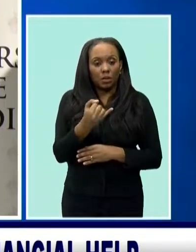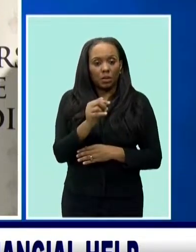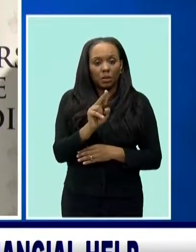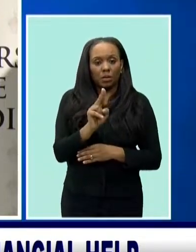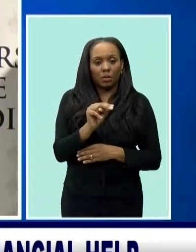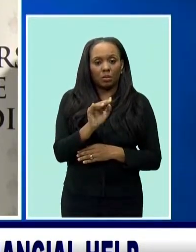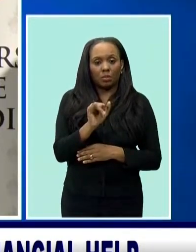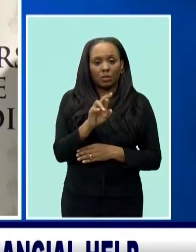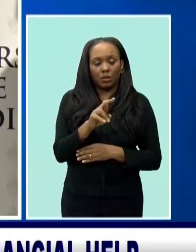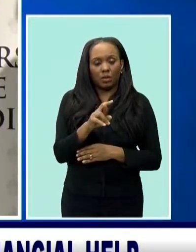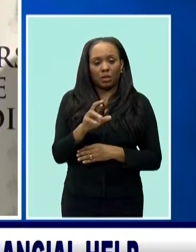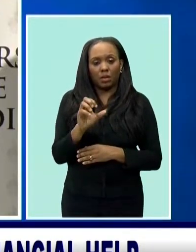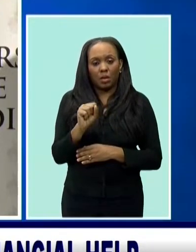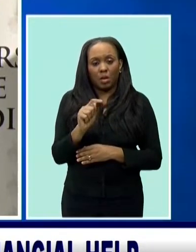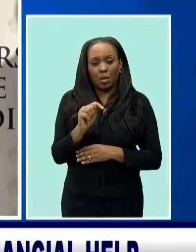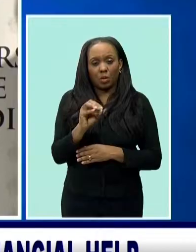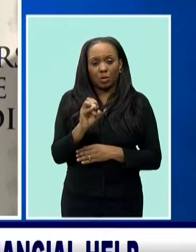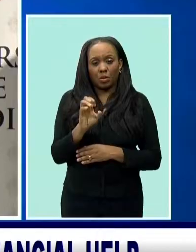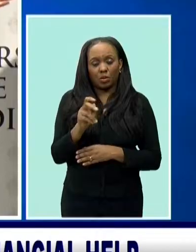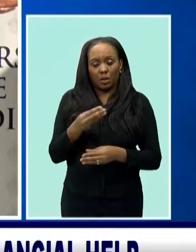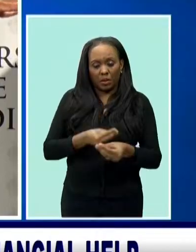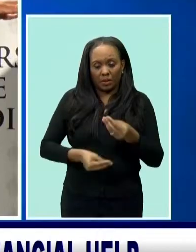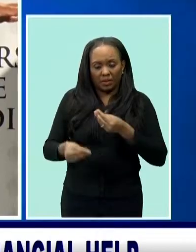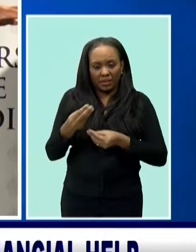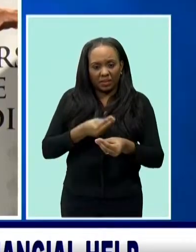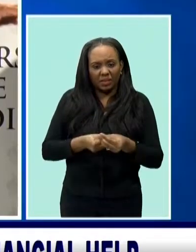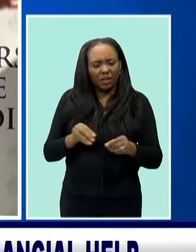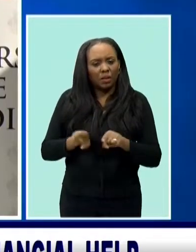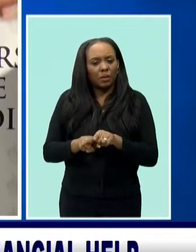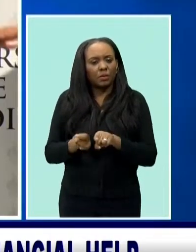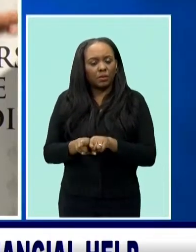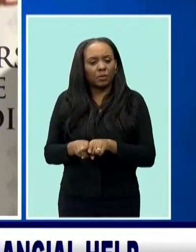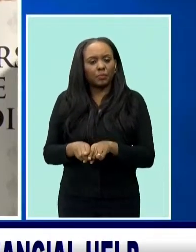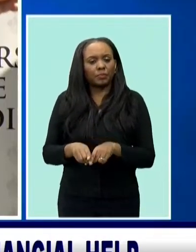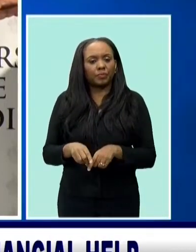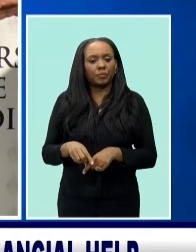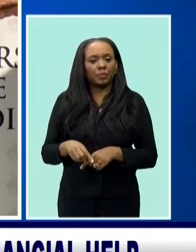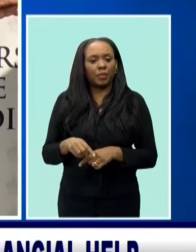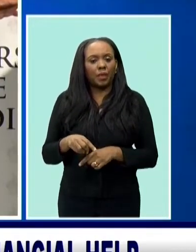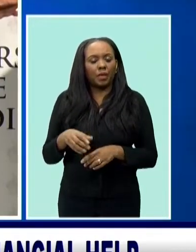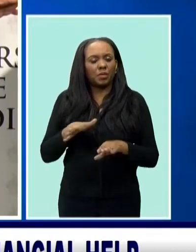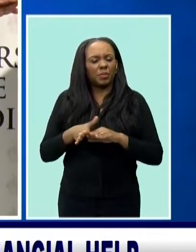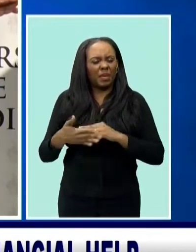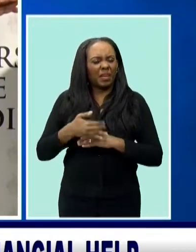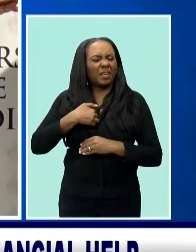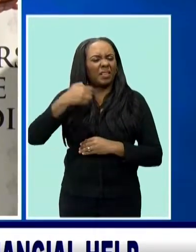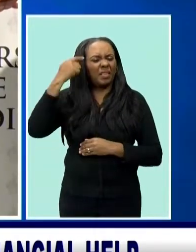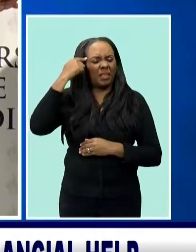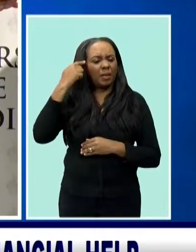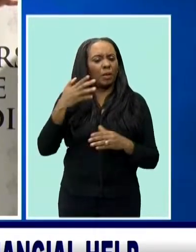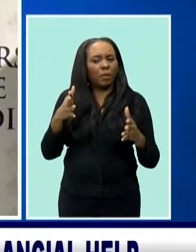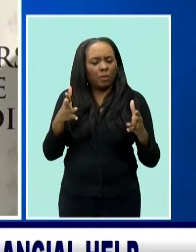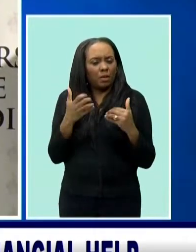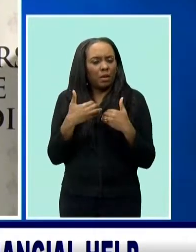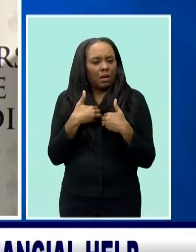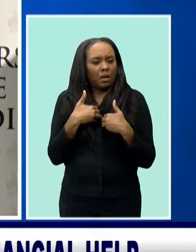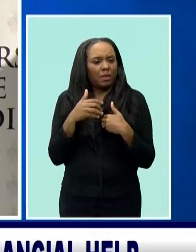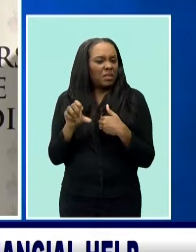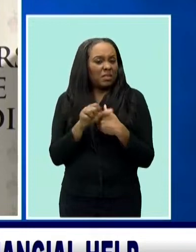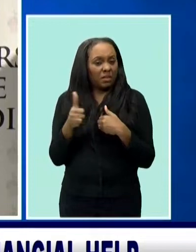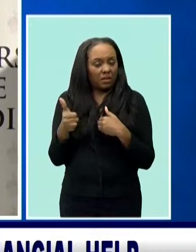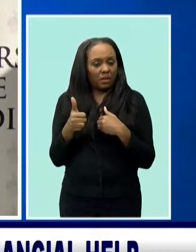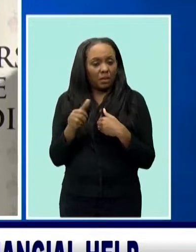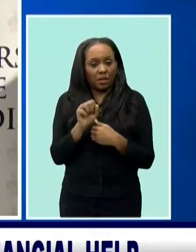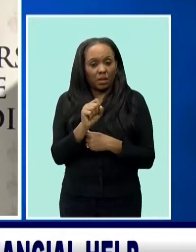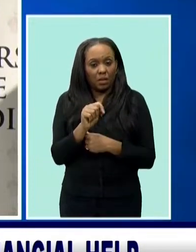and Jamaica, I heard a few weeks ago, are thinking about developing a micro stock exchange. Because when I put my money